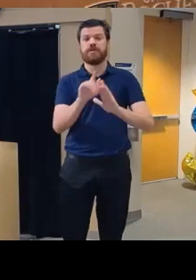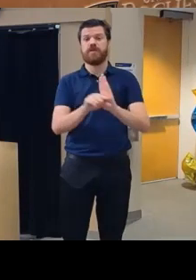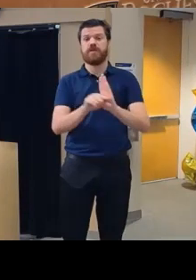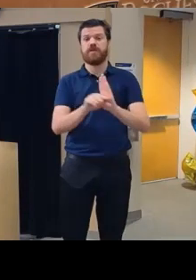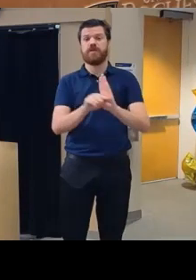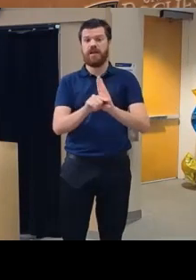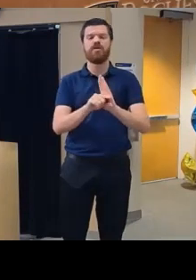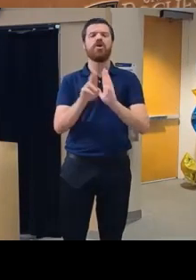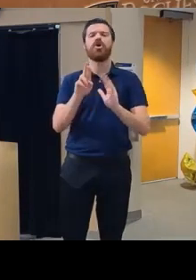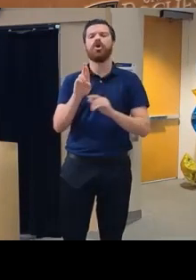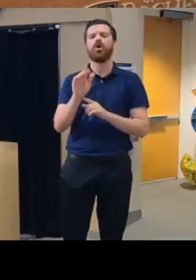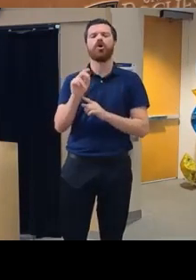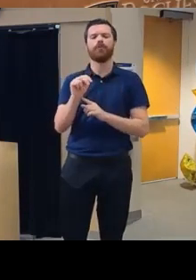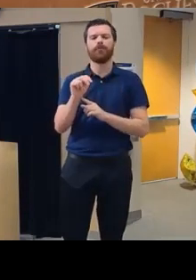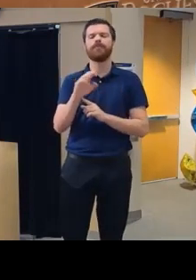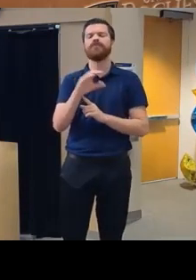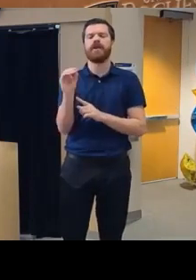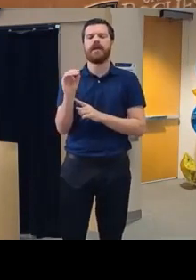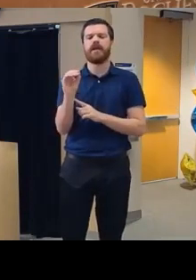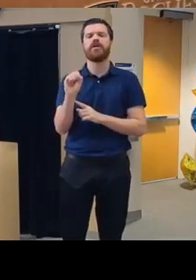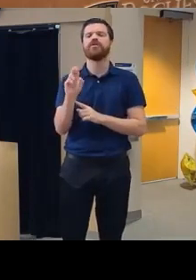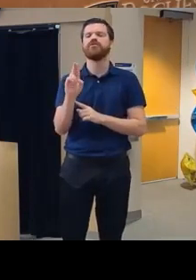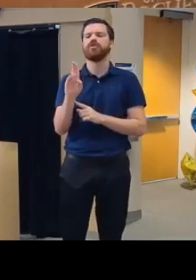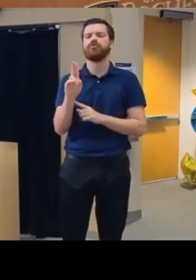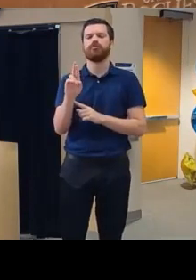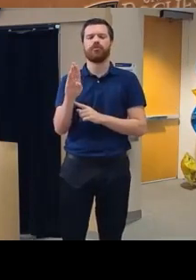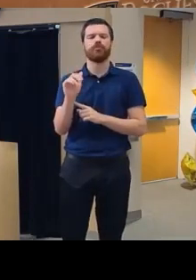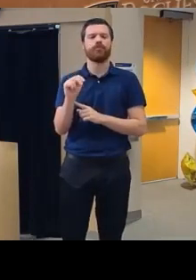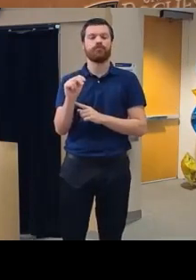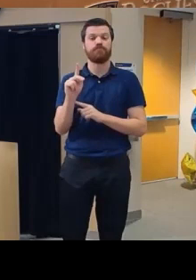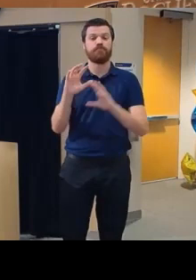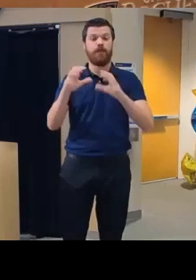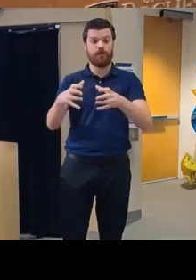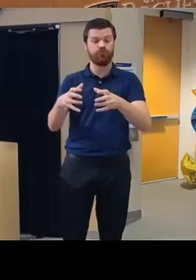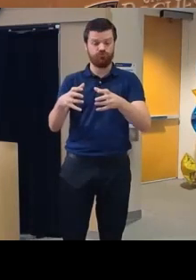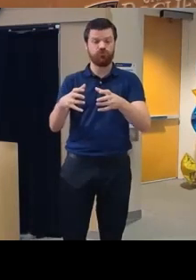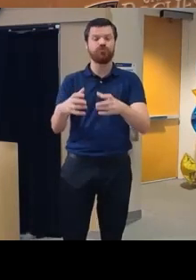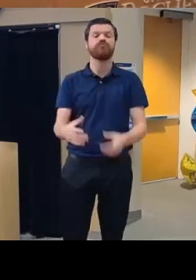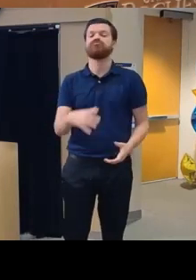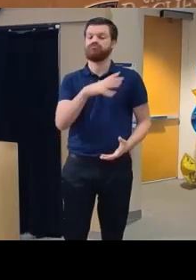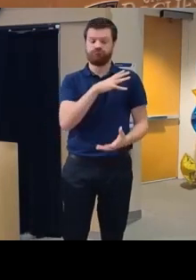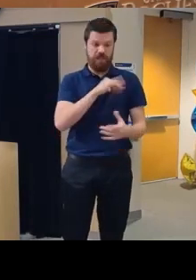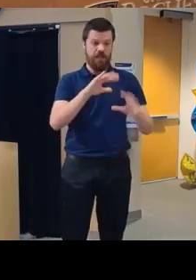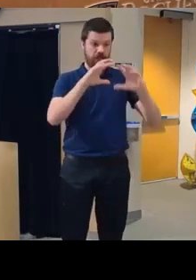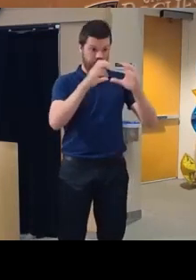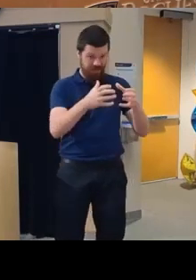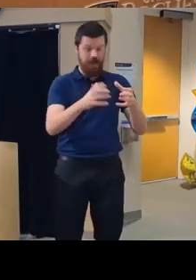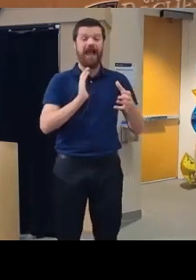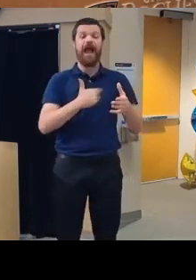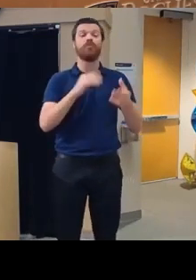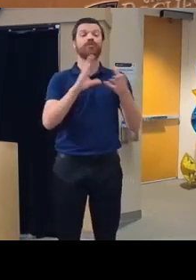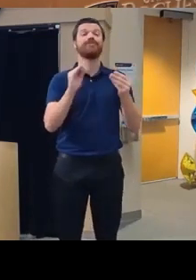background, urban and suburban population. So one of the things that we did was we simplified our